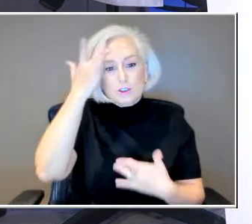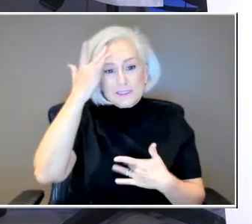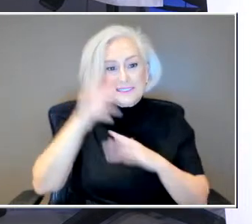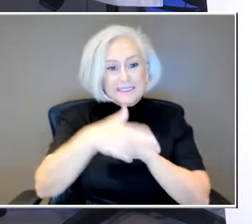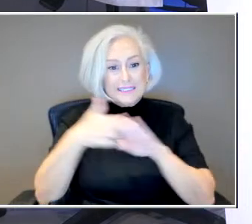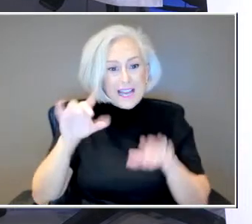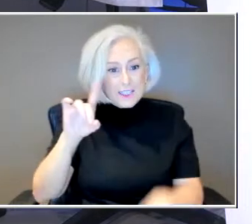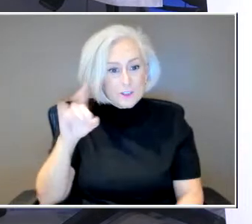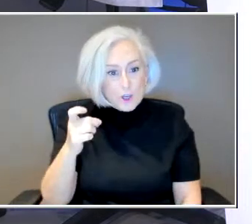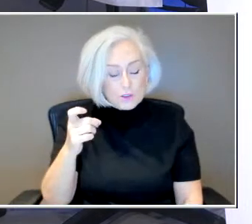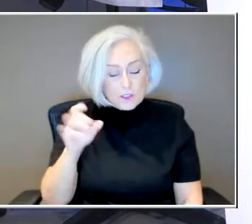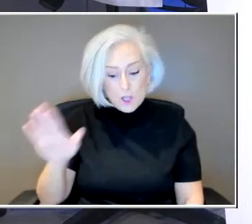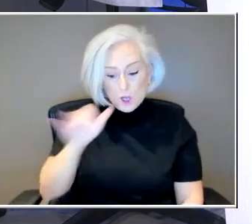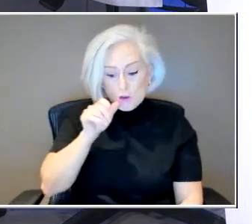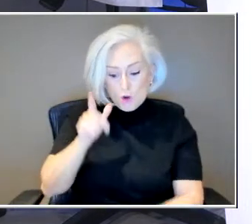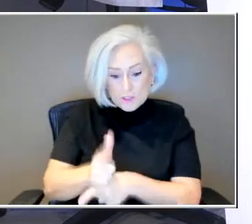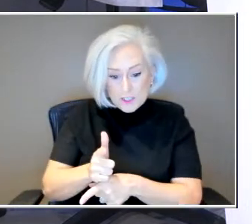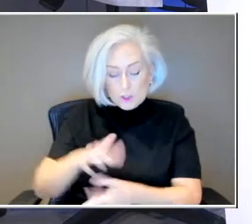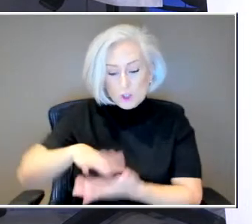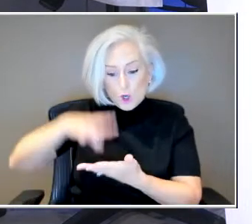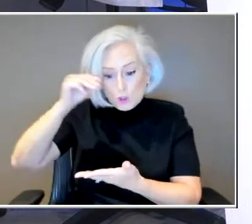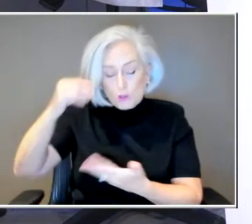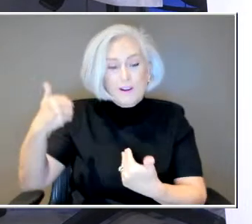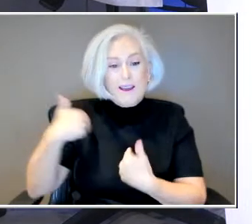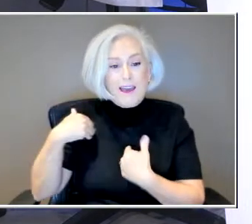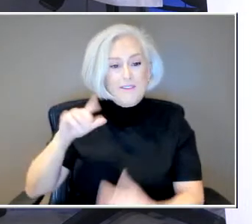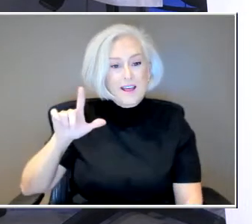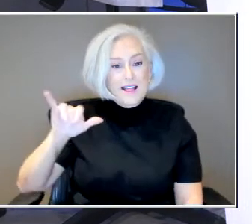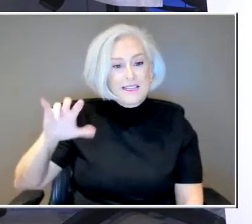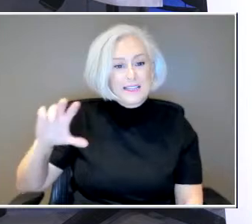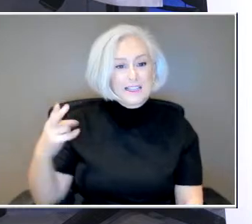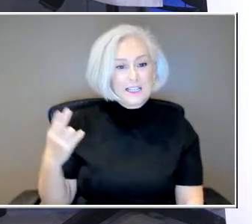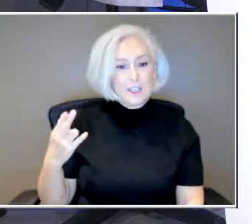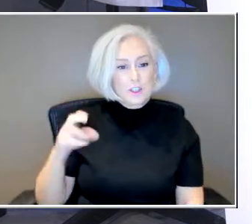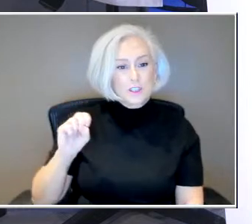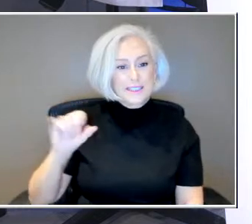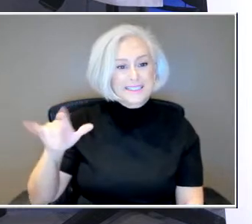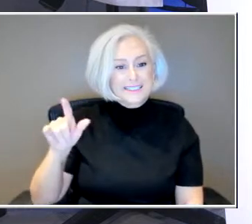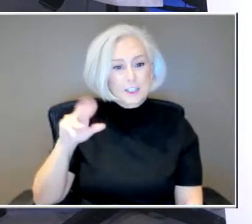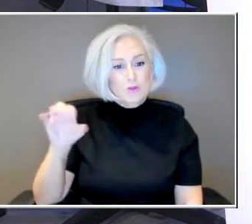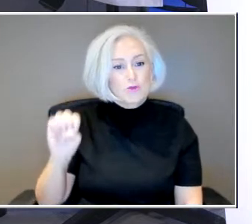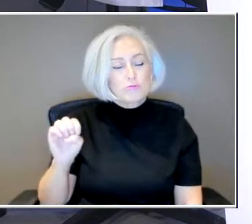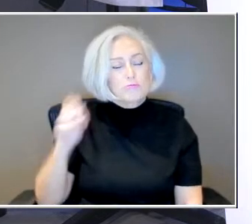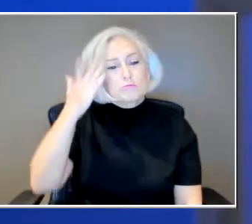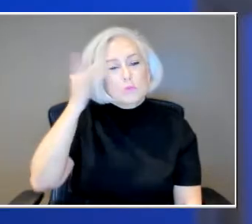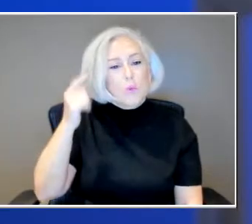that she had Lynch syndrome. Why did she want to seek out a genetic test?